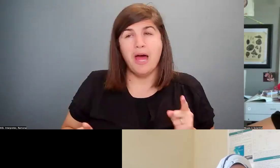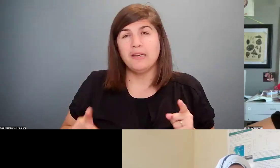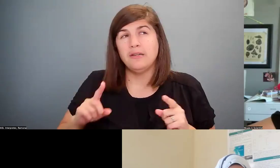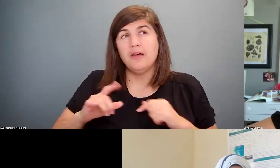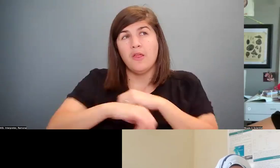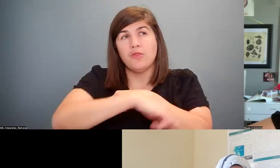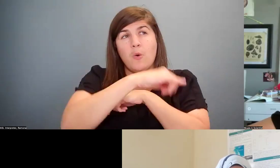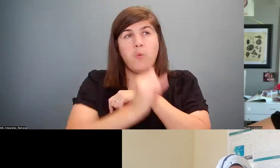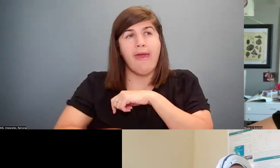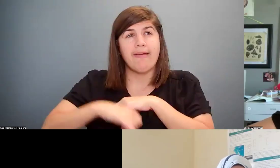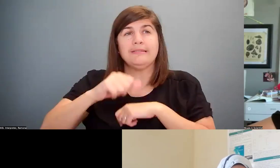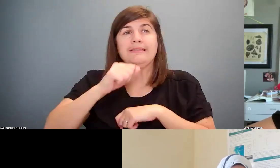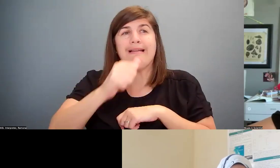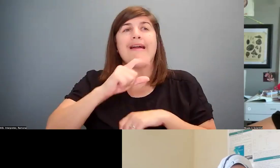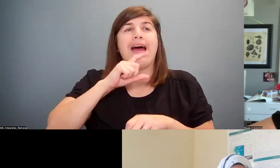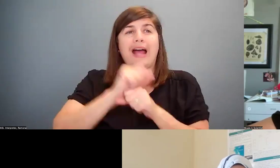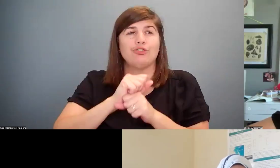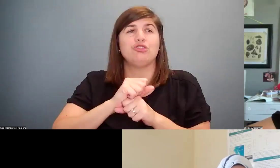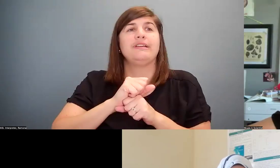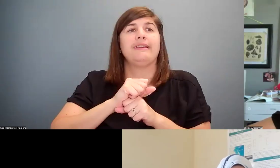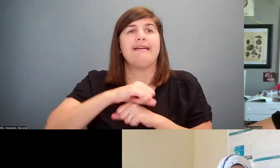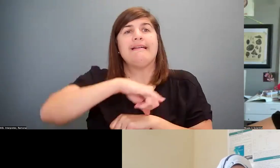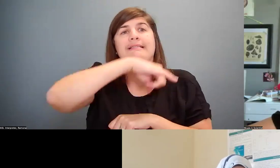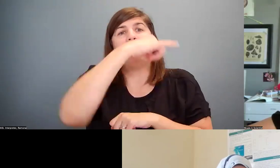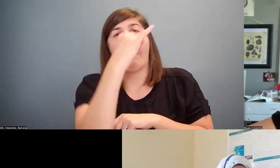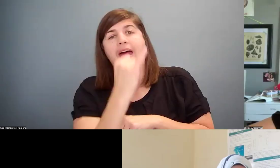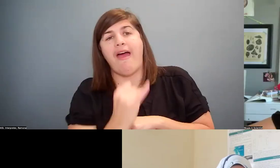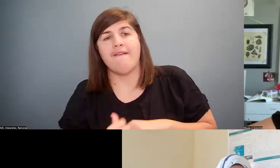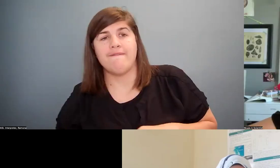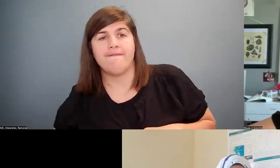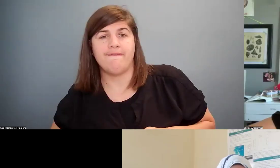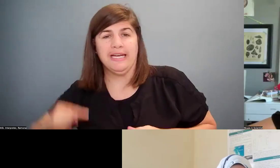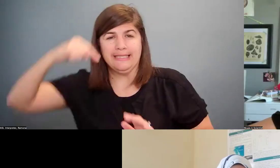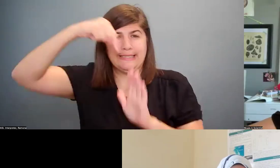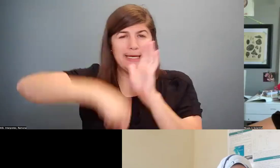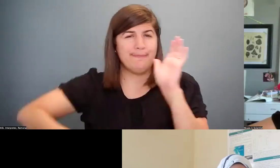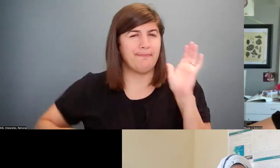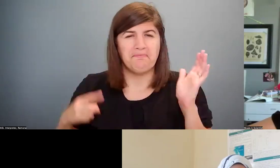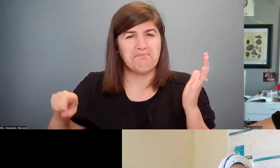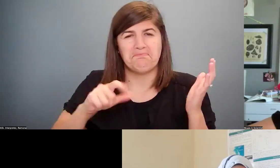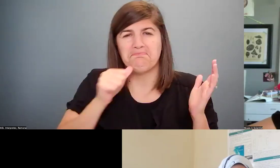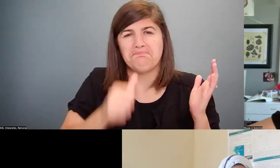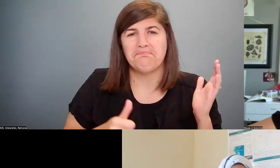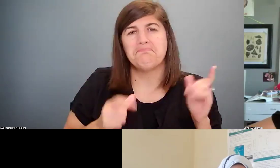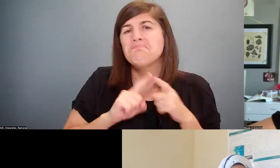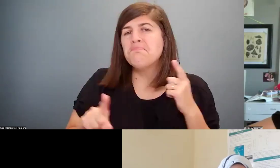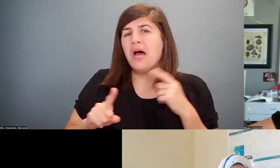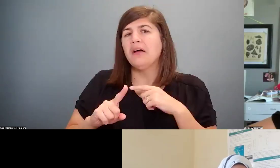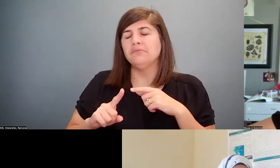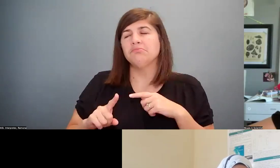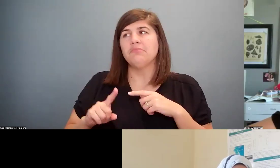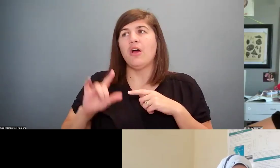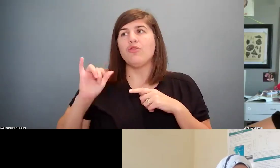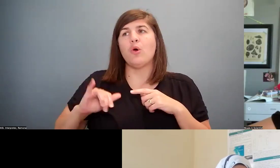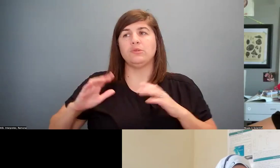they're diving down to them because whales typically don't dive down that deep. Um, but underwater volcanoes, to my knowledge, are